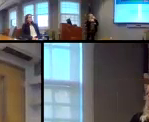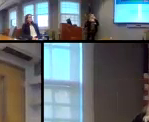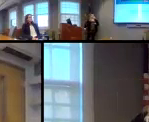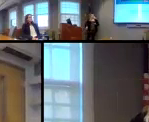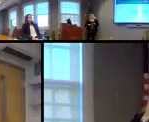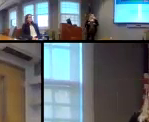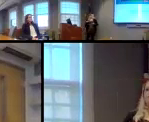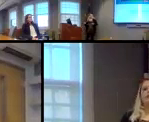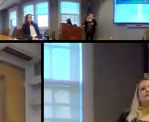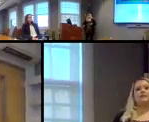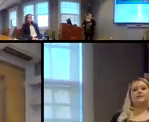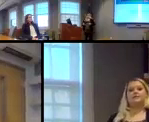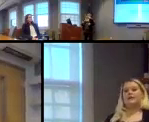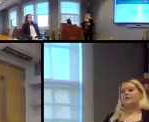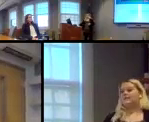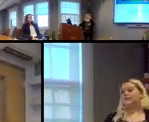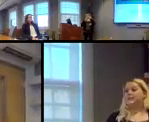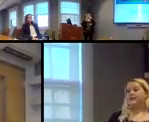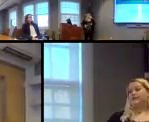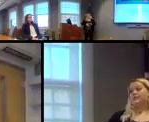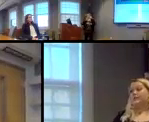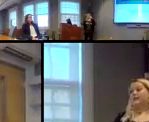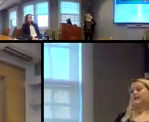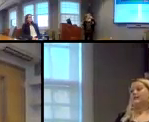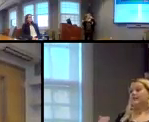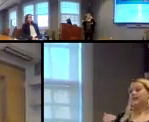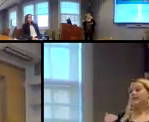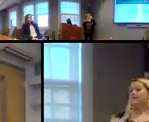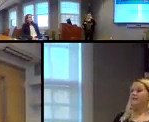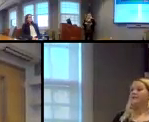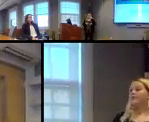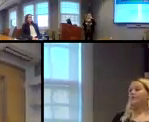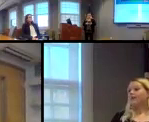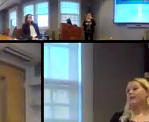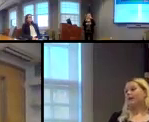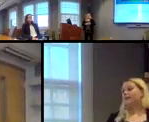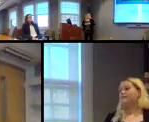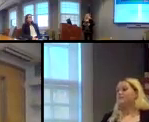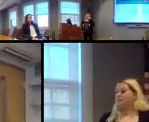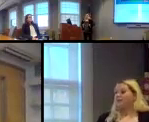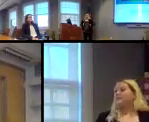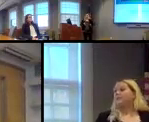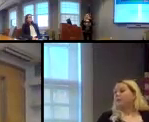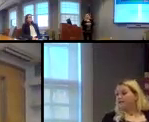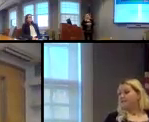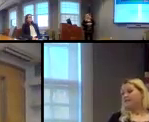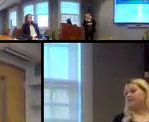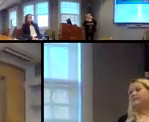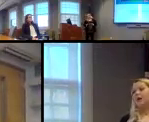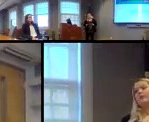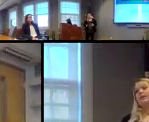So based on the United States DoD definition, it is a list of geographic areas, complexes,